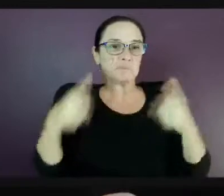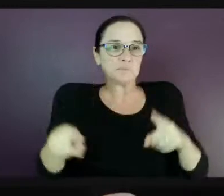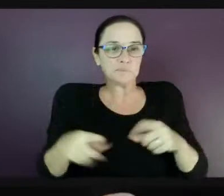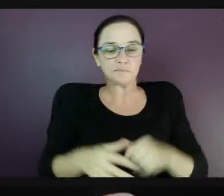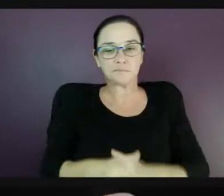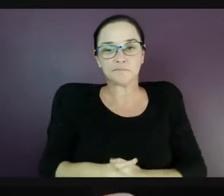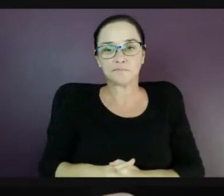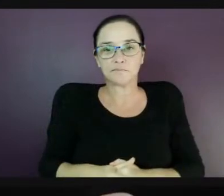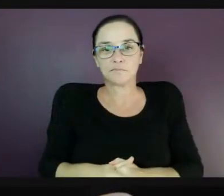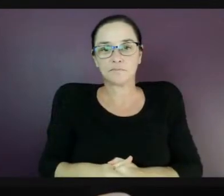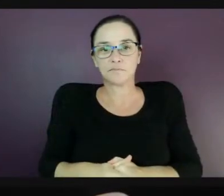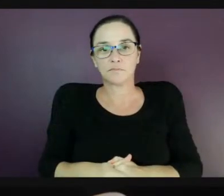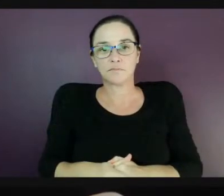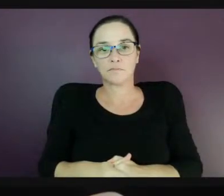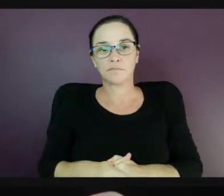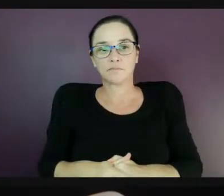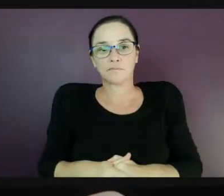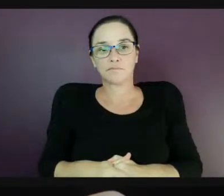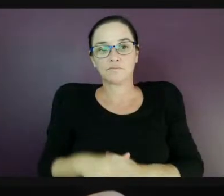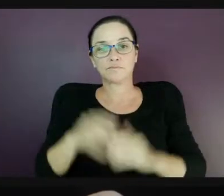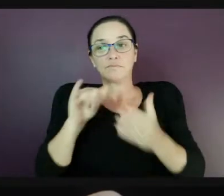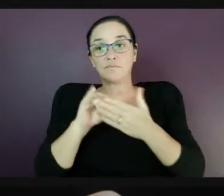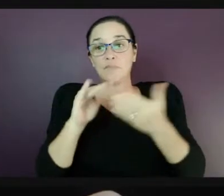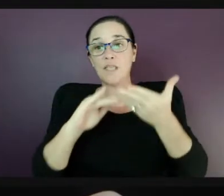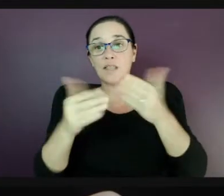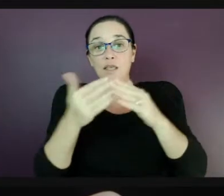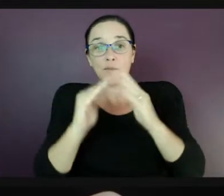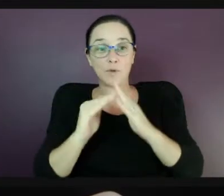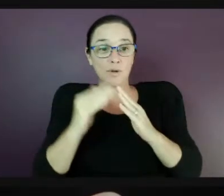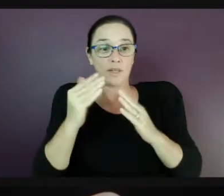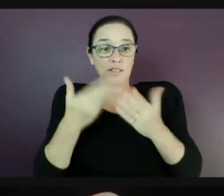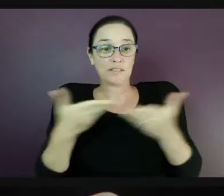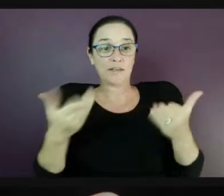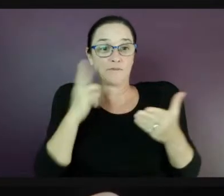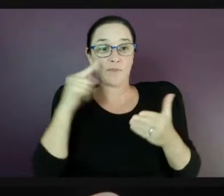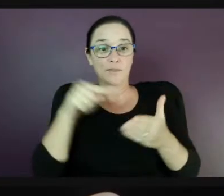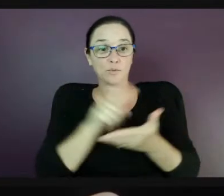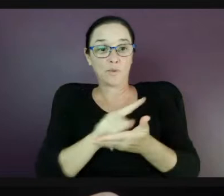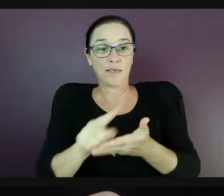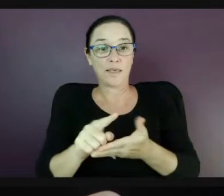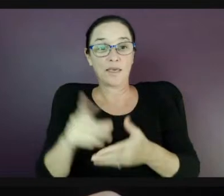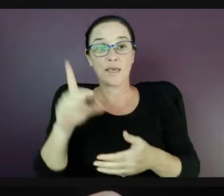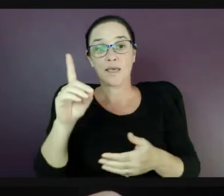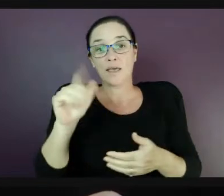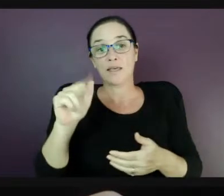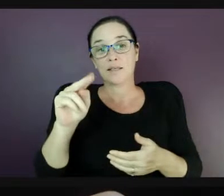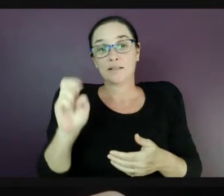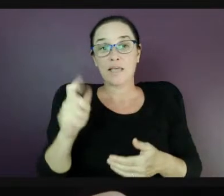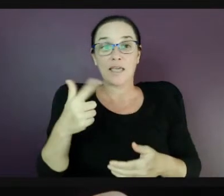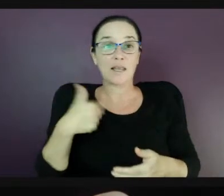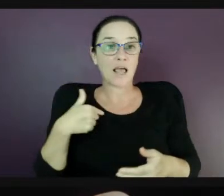And that is the community for the week. And Dane, I have talked myself out here